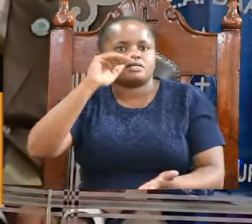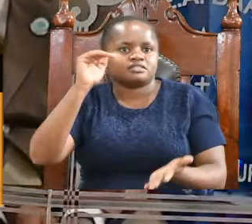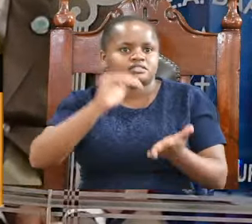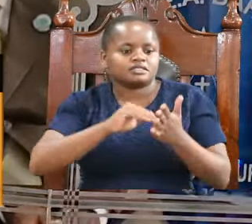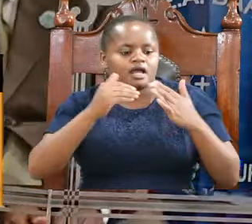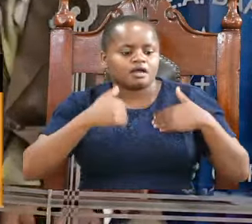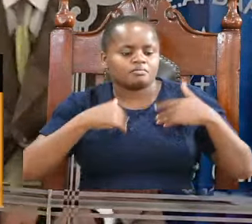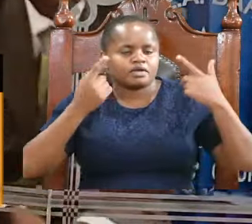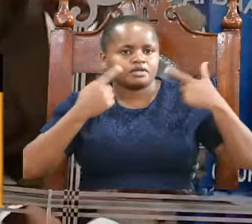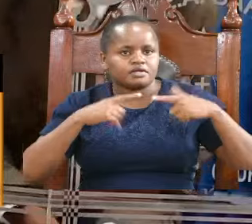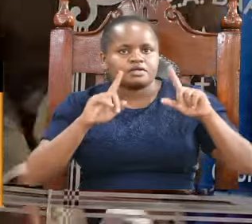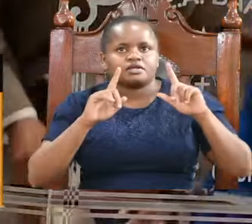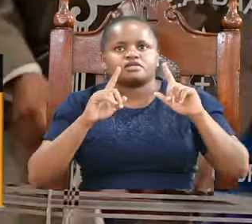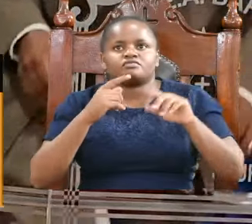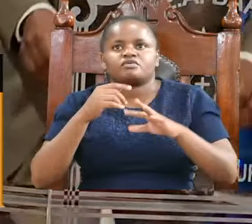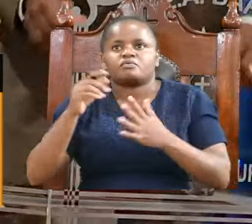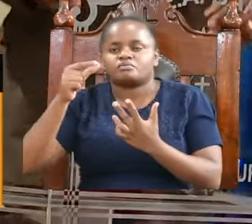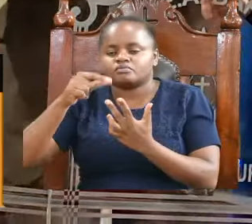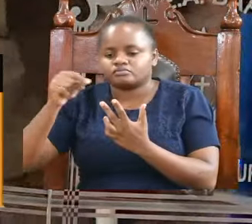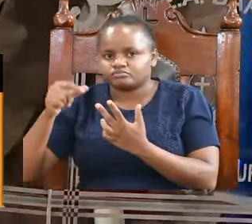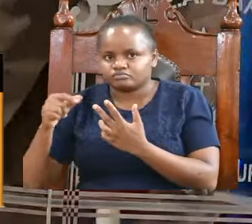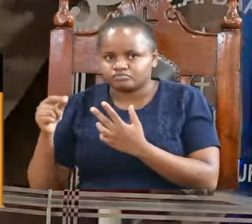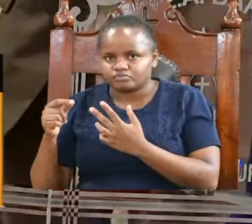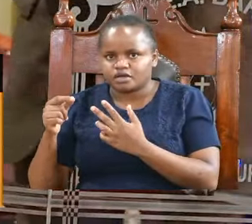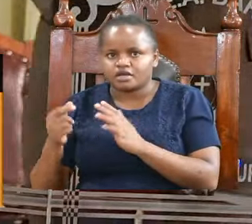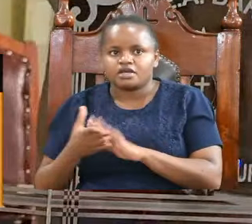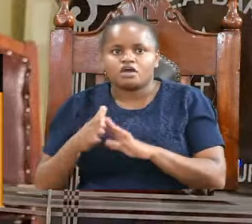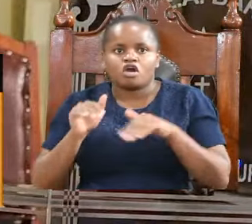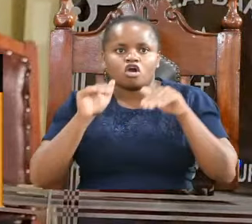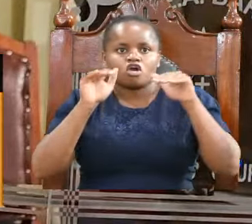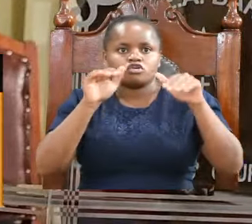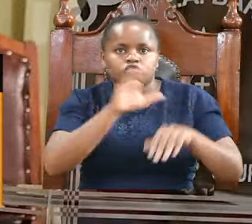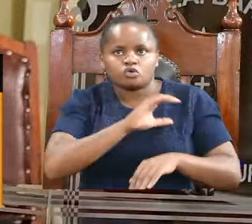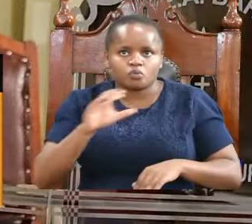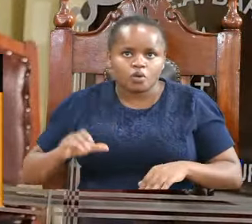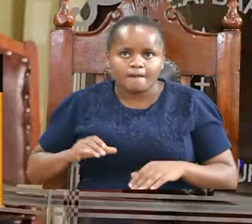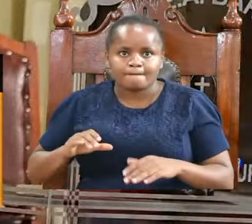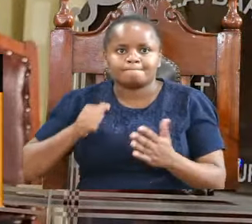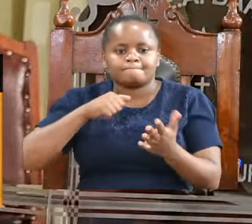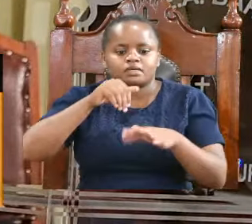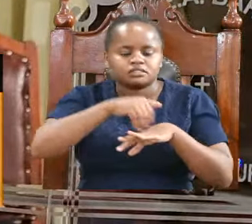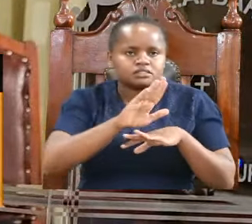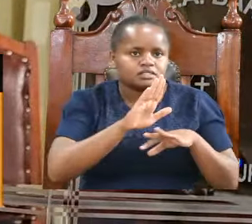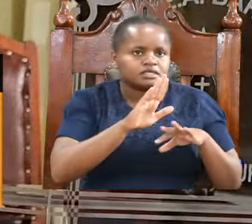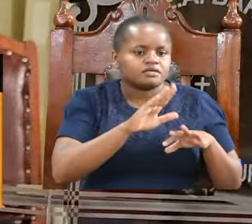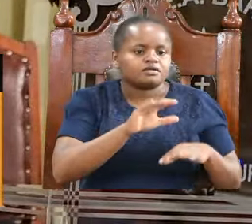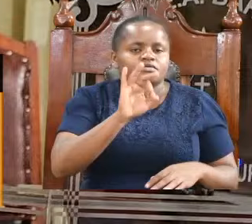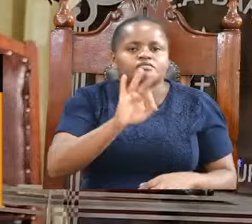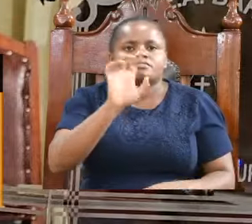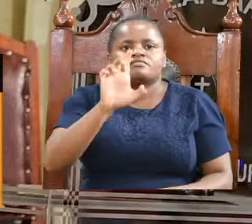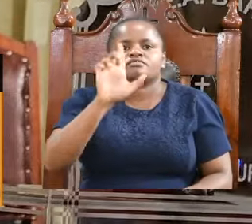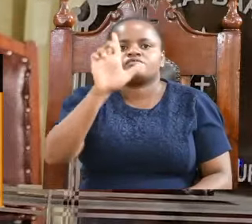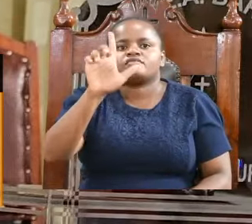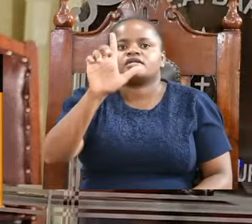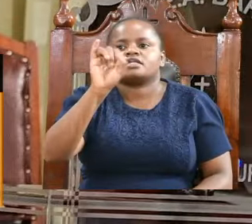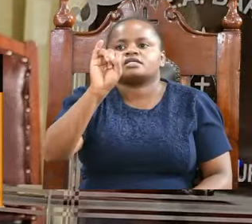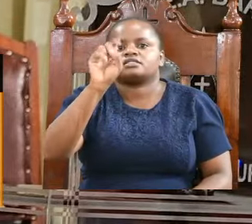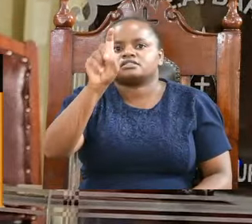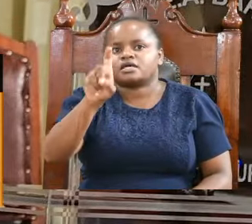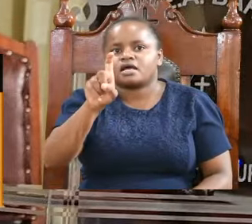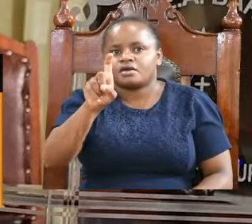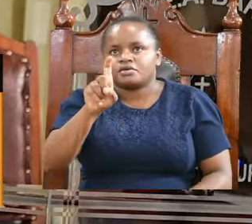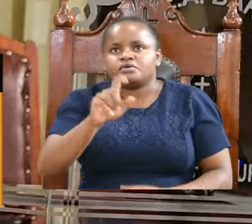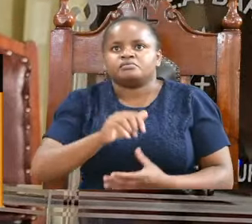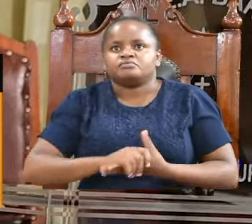intimation from the Appointment Committee on the posting of ministers that Reverend Felix Gichunge Muridhi, Minister